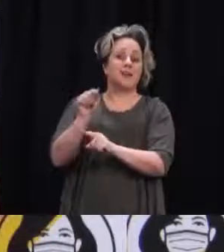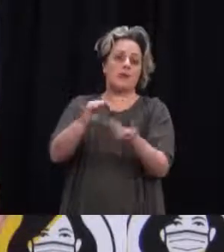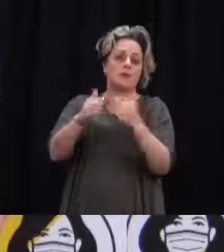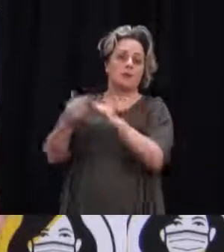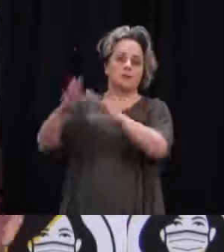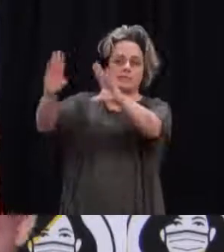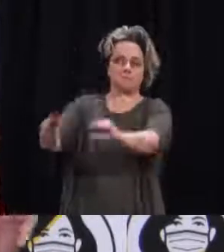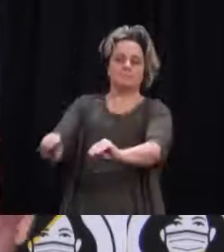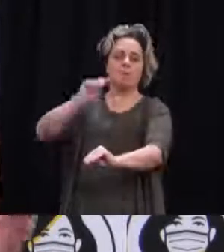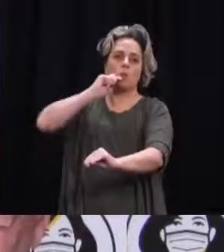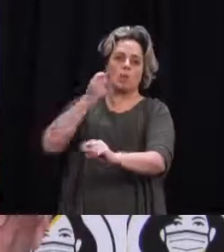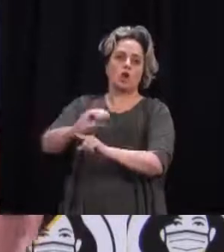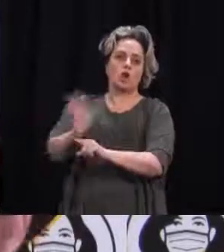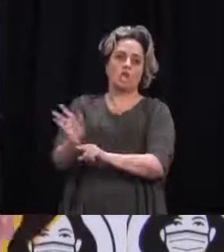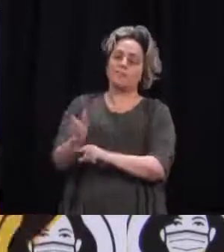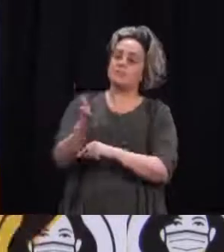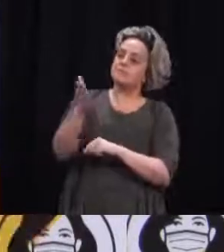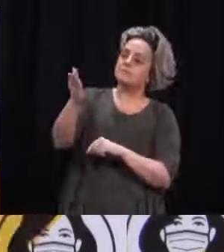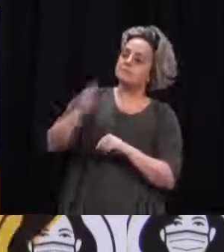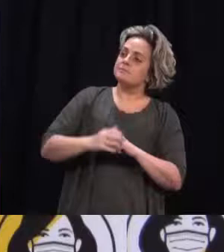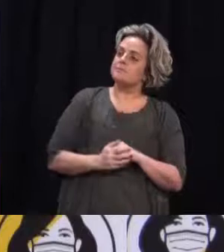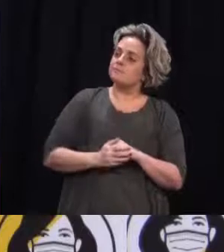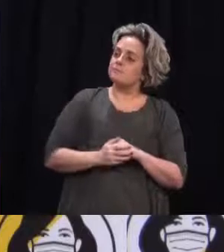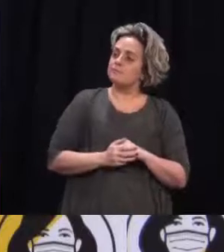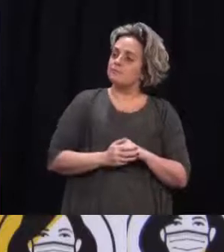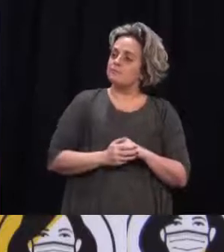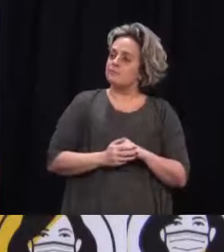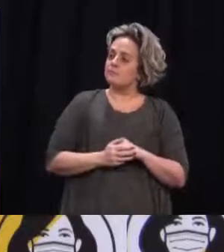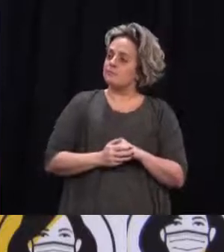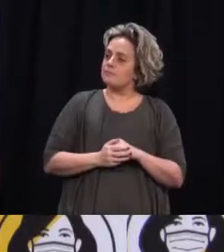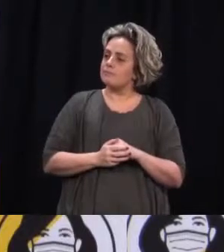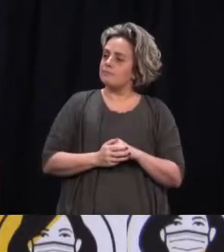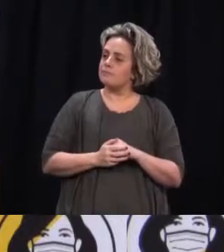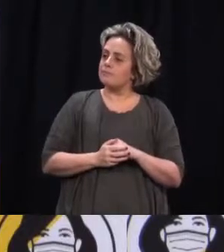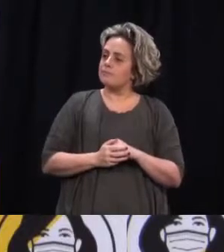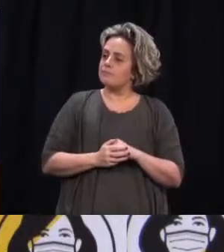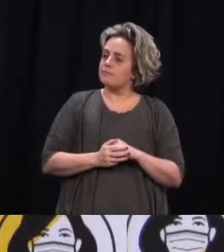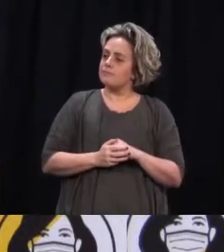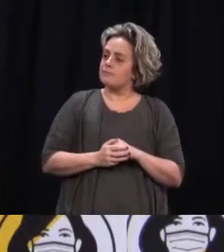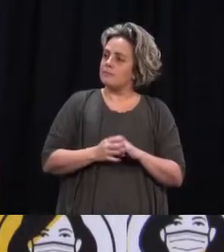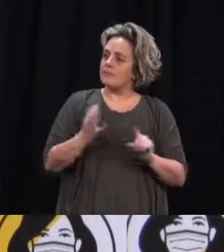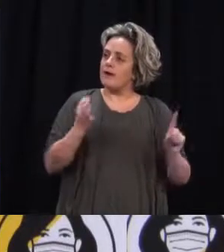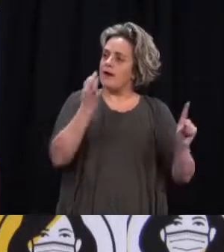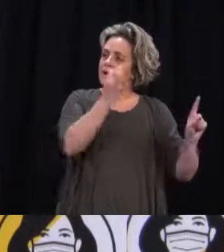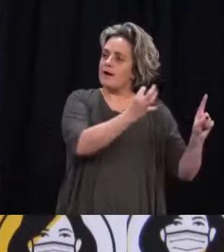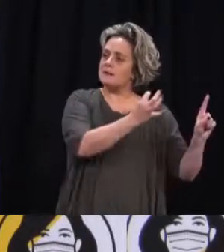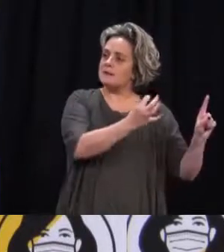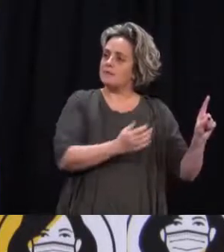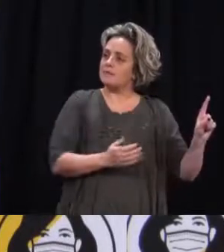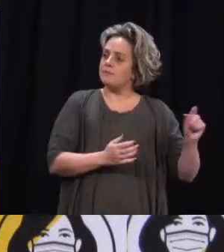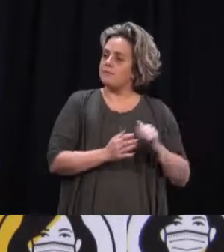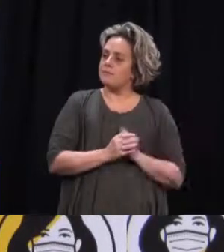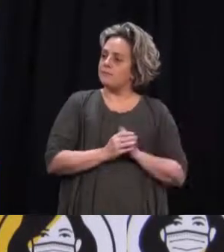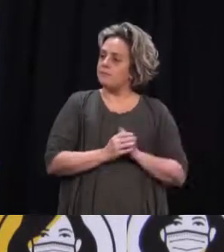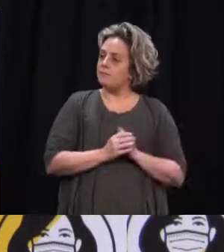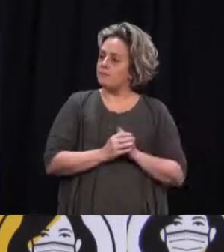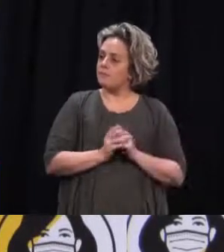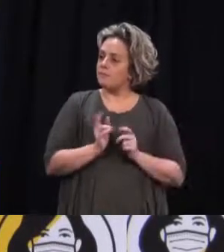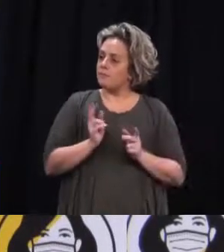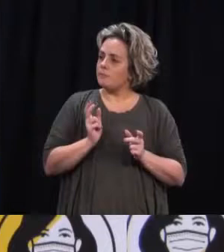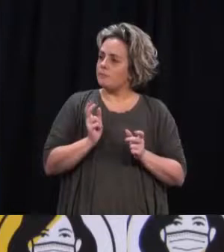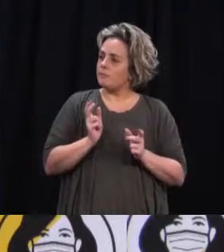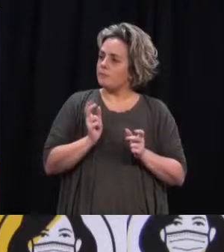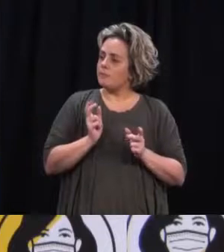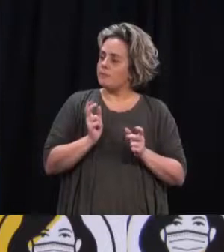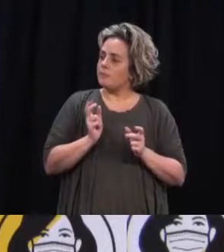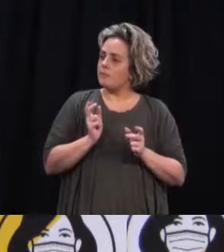the back and then we'll take a couple more. Dr. Bloomfield, I just got a really quick question, but can you just confirm if any of the cases